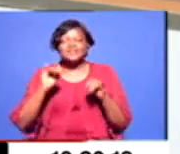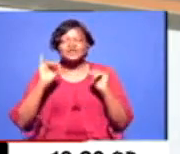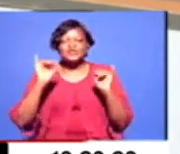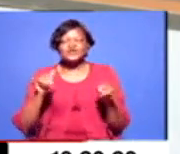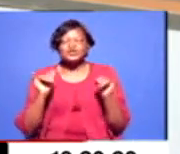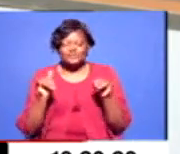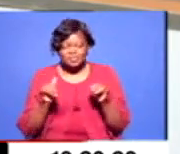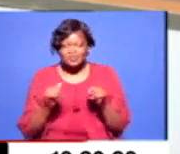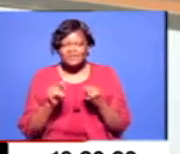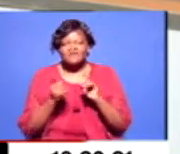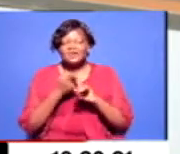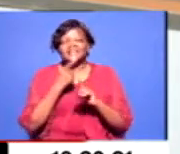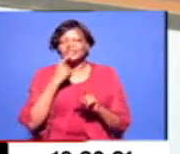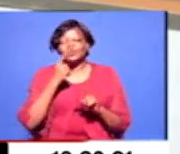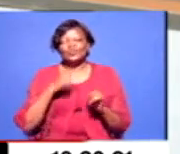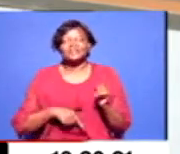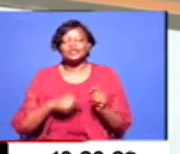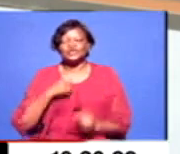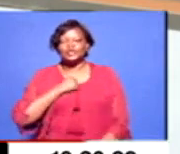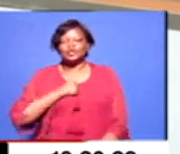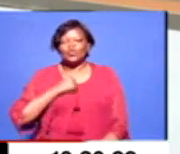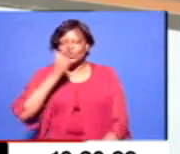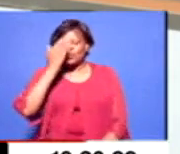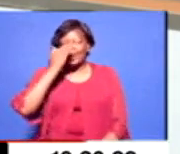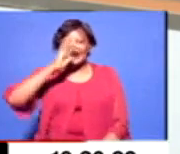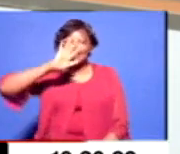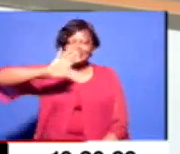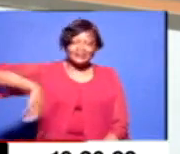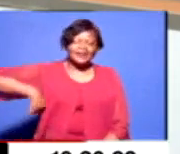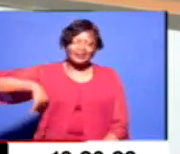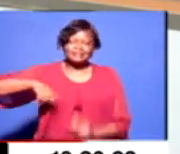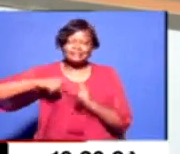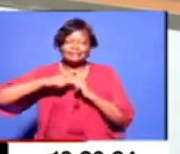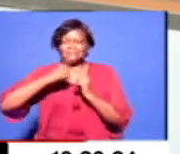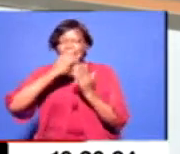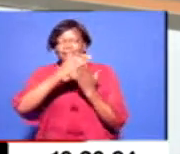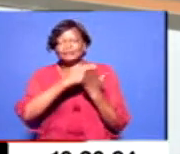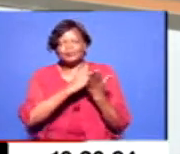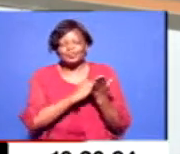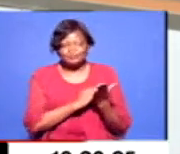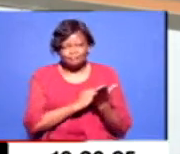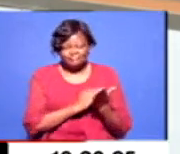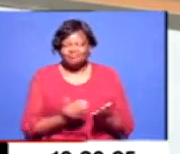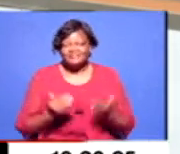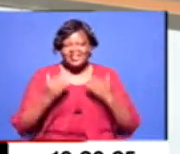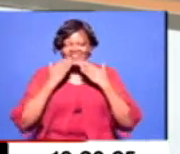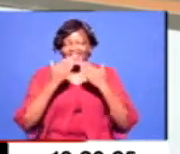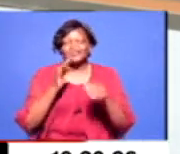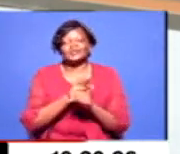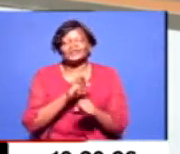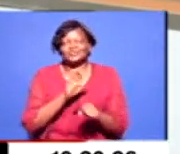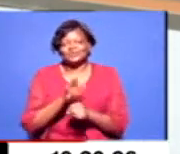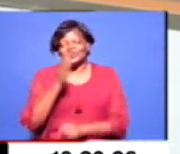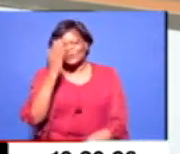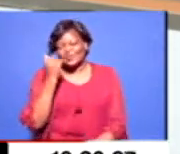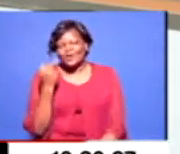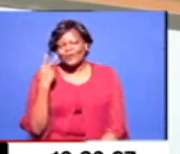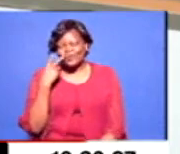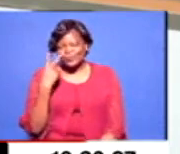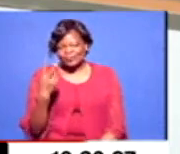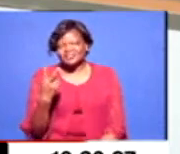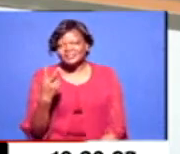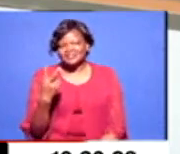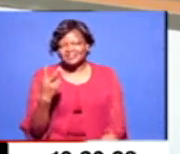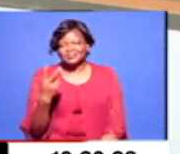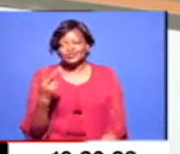let me first apologize for the delay in the beginning of the program. And thank you so much for making time. And of course,